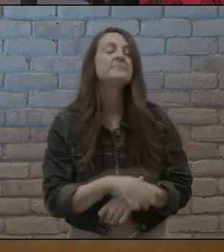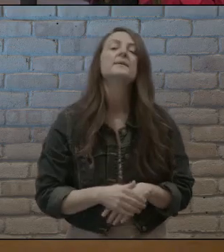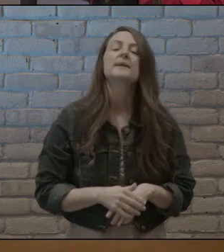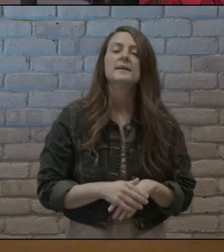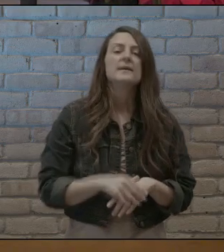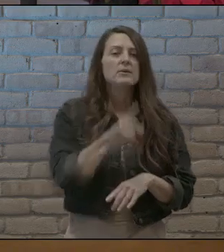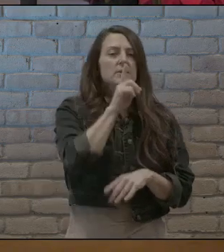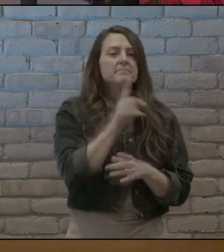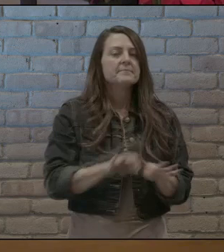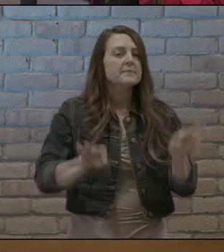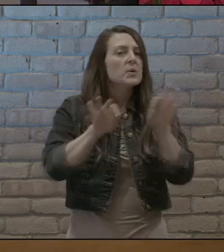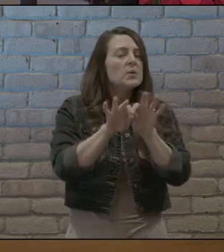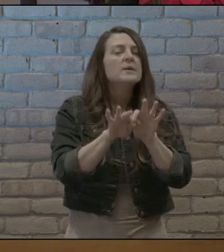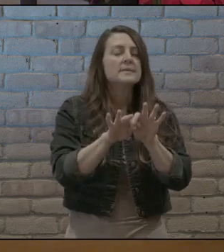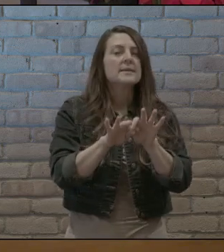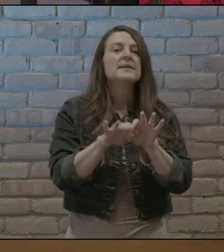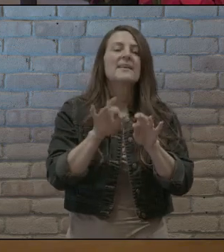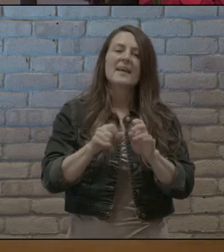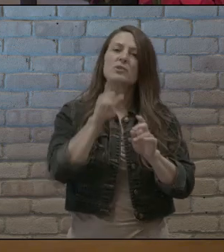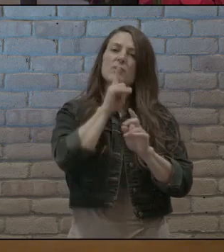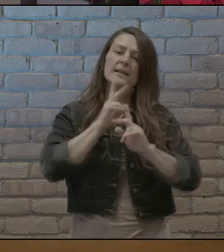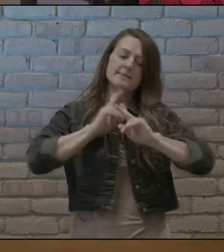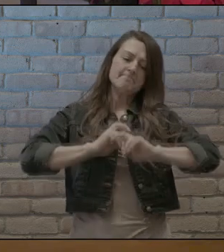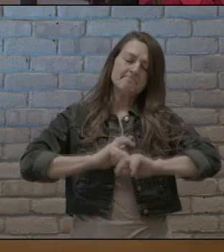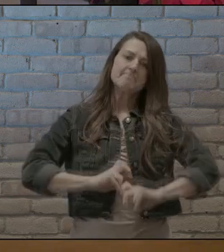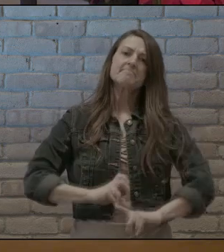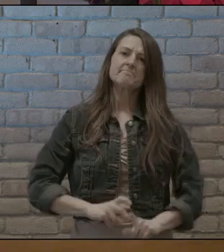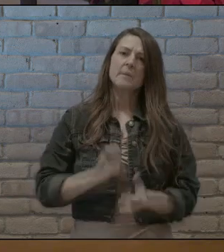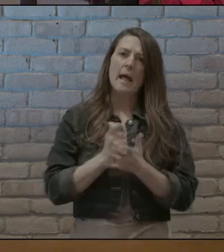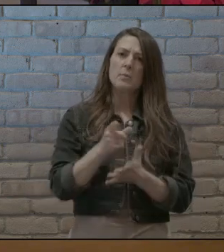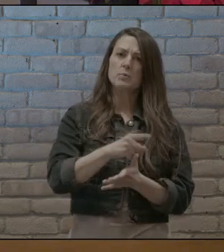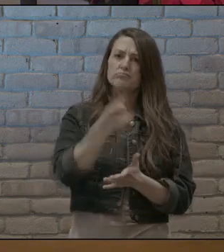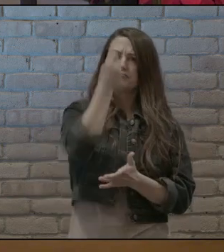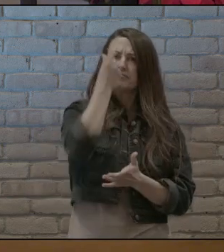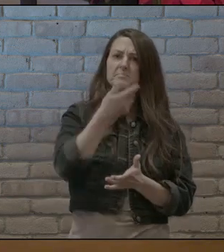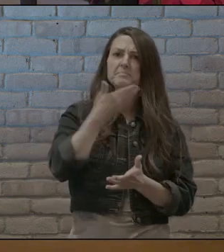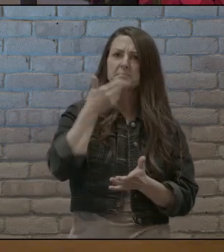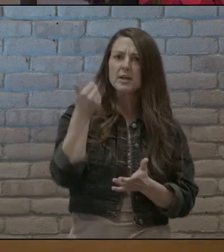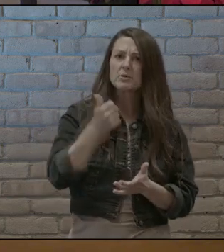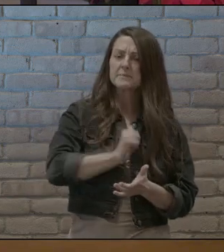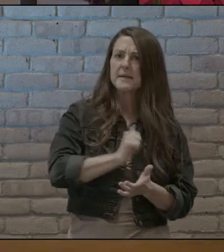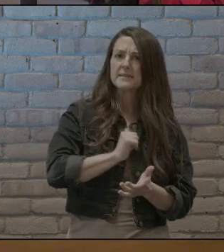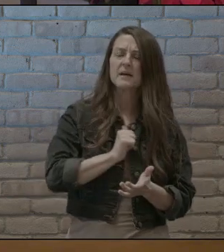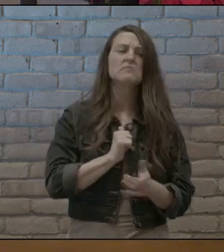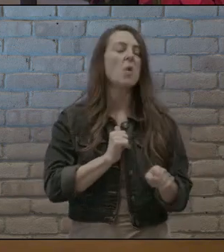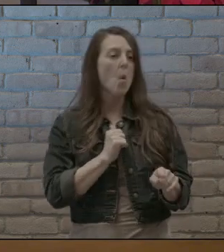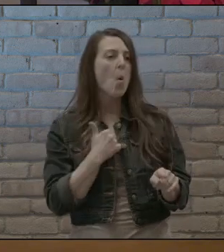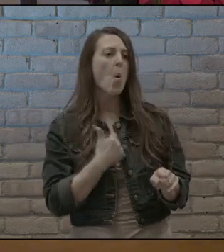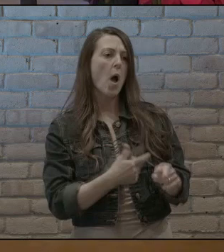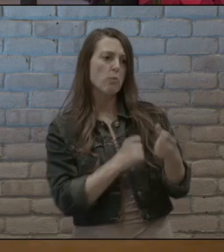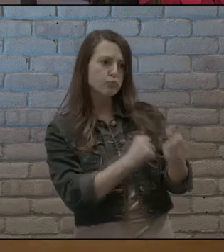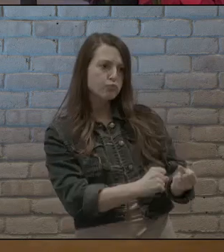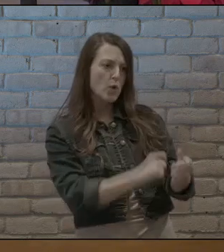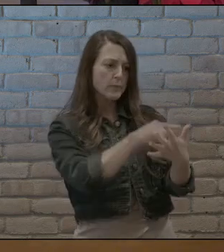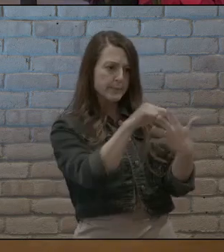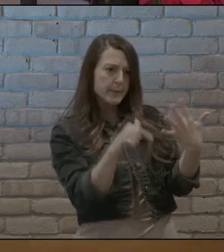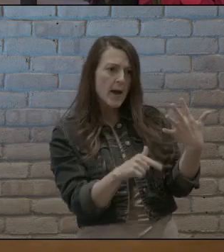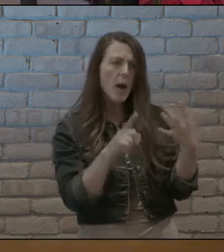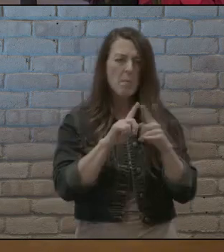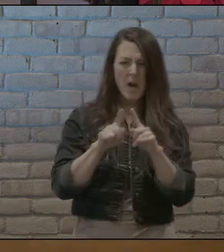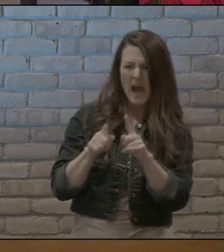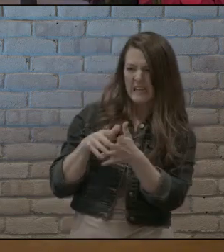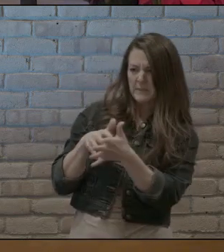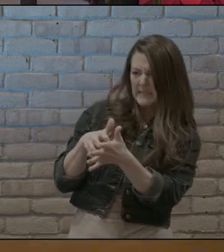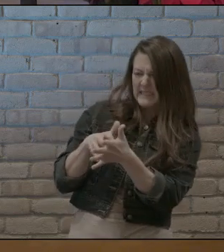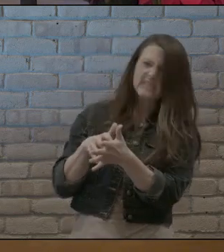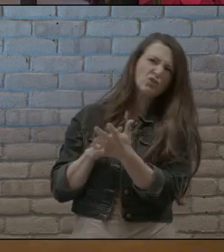this is important because it's a self-reflection tool. It helps you to say, hey, I'm really good over here, but I've got some challenges